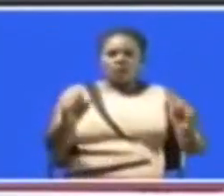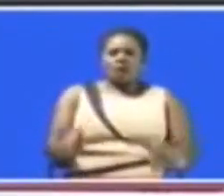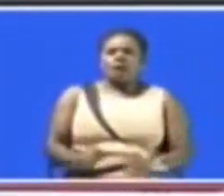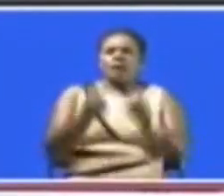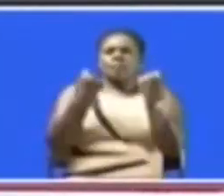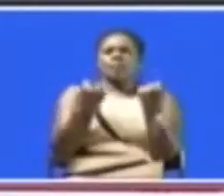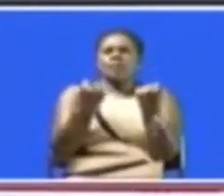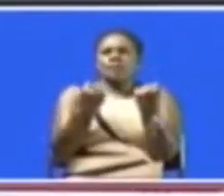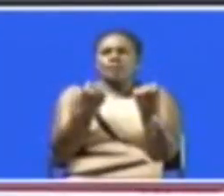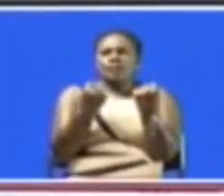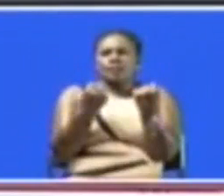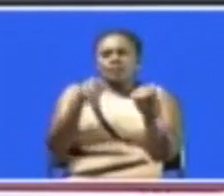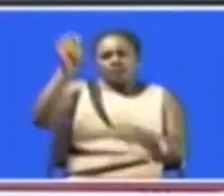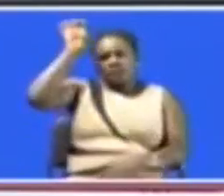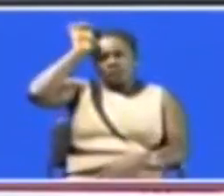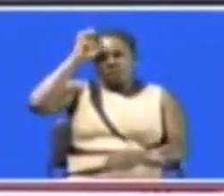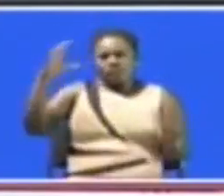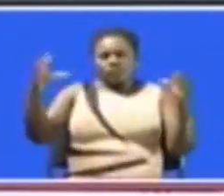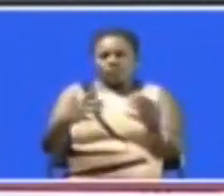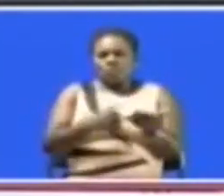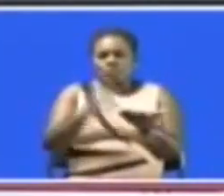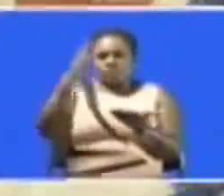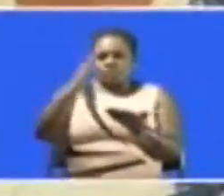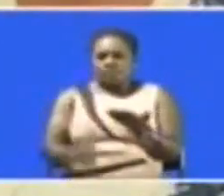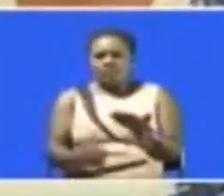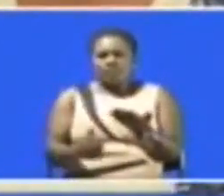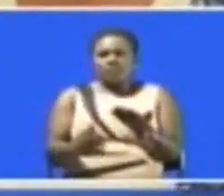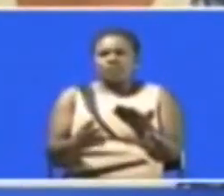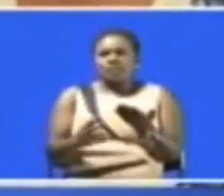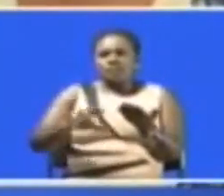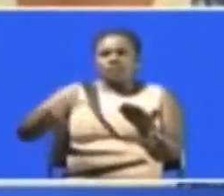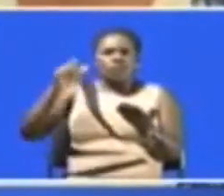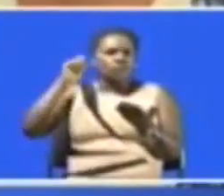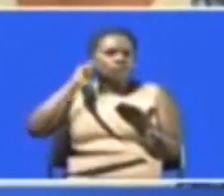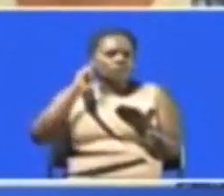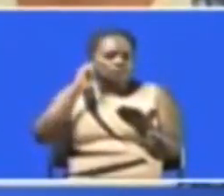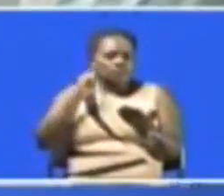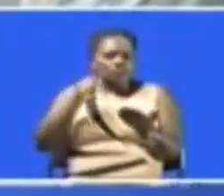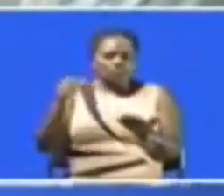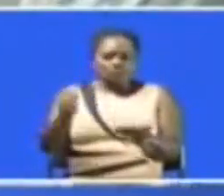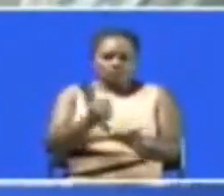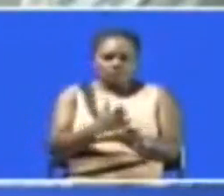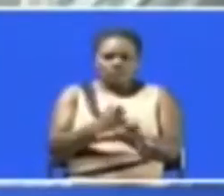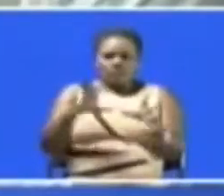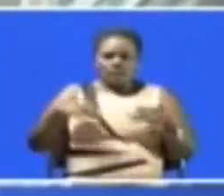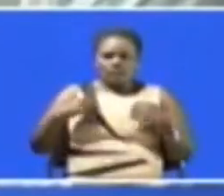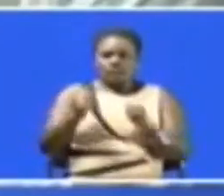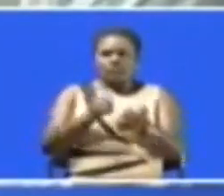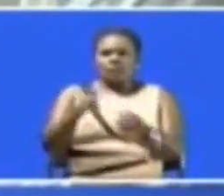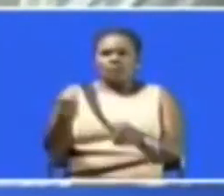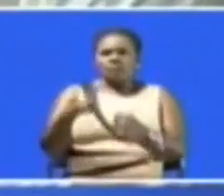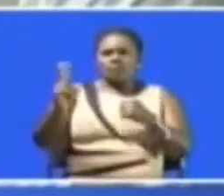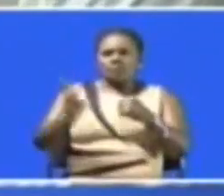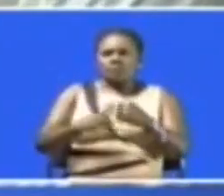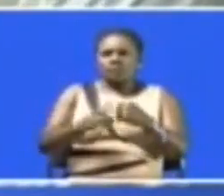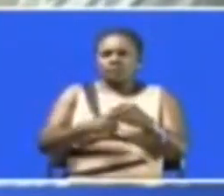played at the Par 71 Eldoret Club over the weekend. Terer, an Nandi County government employee who took up the spot 7 months